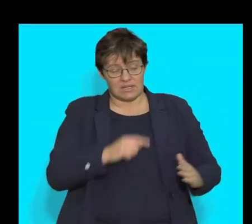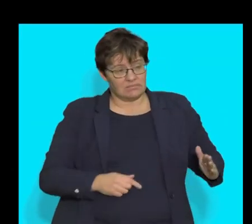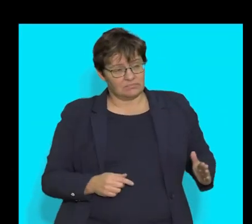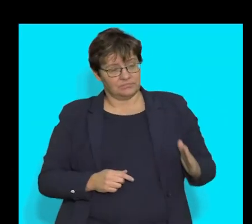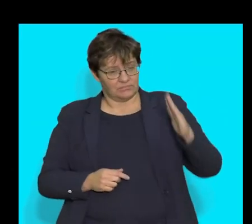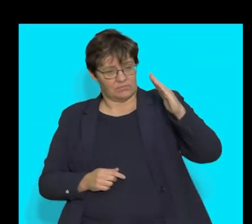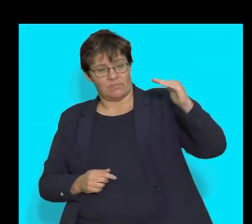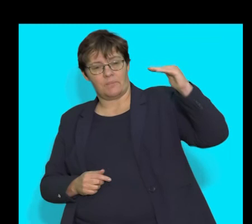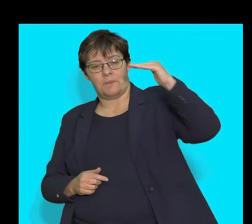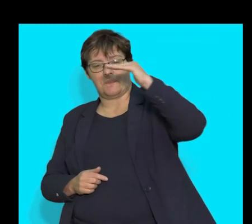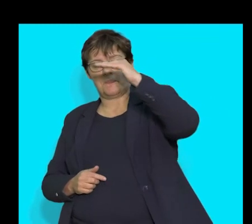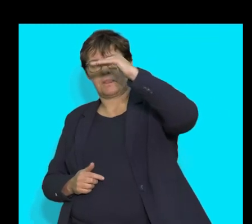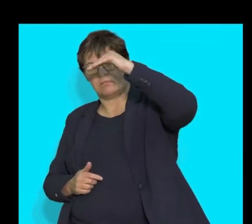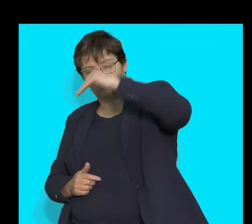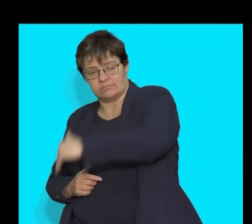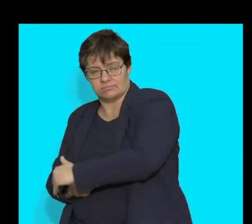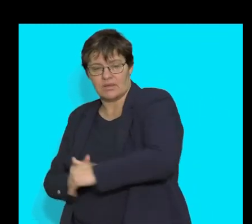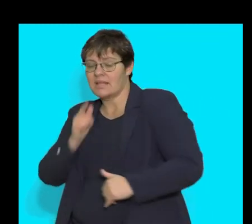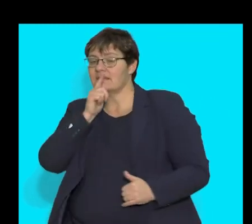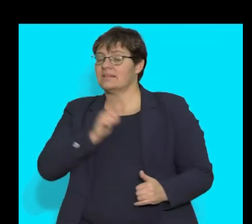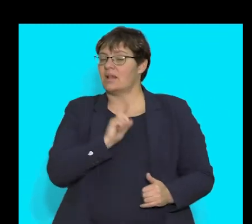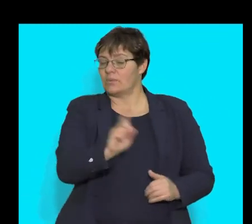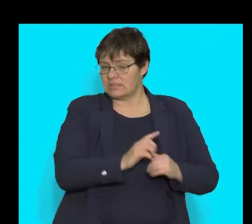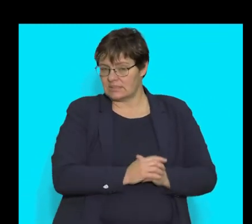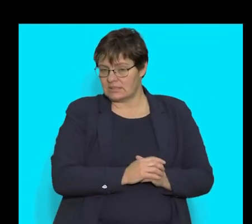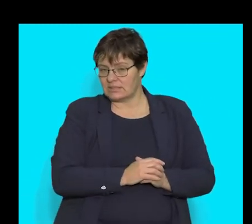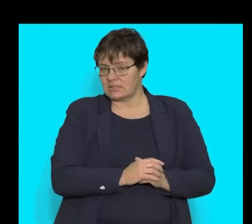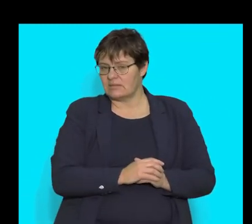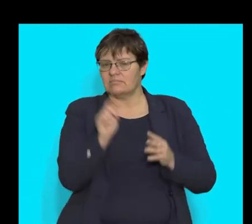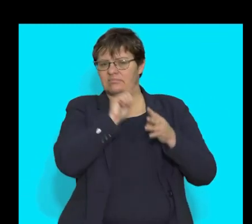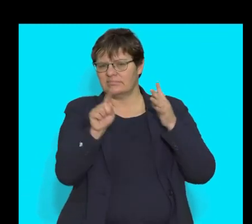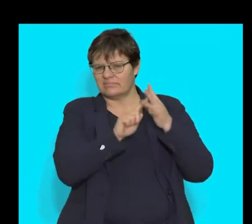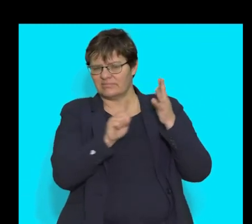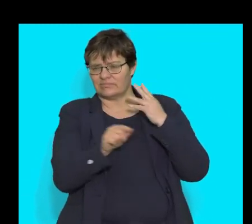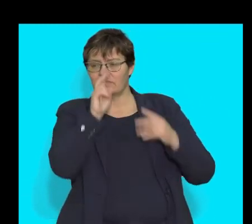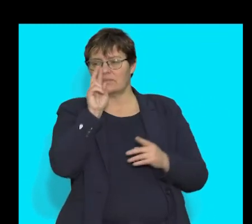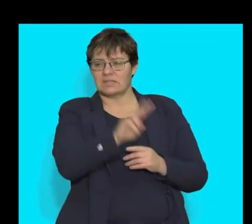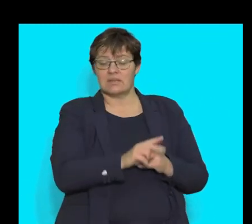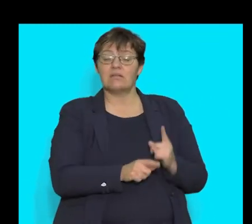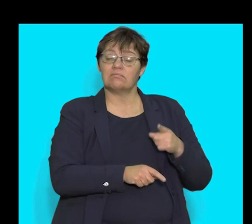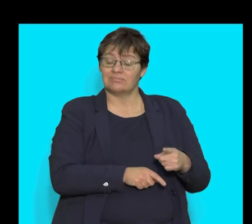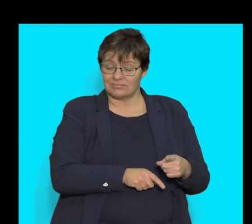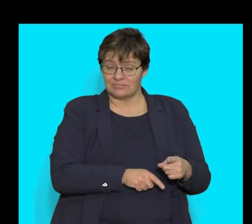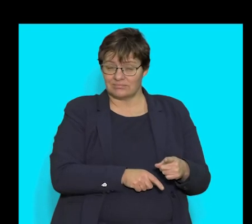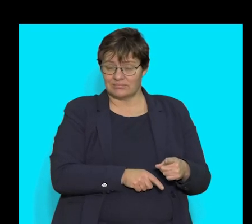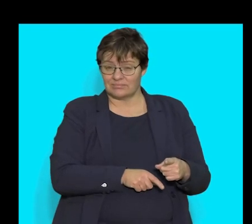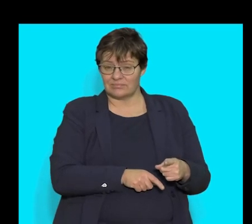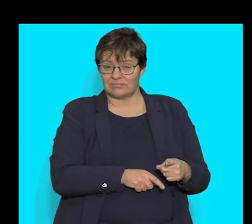this before. What's it telling us? Because we've got a number of features. Notice this one is telling us that this